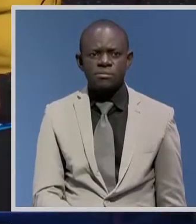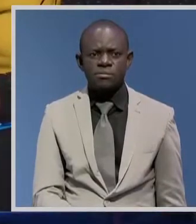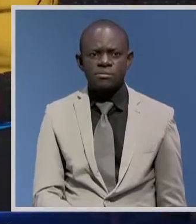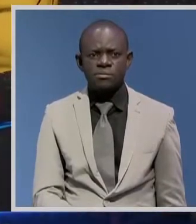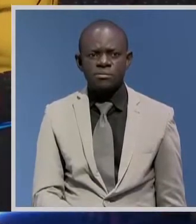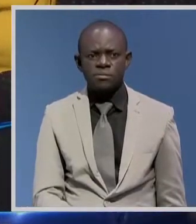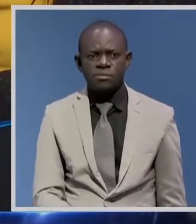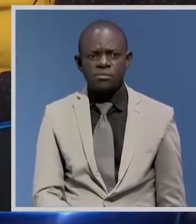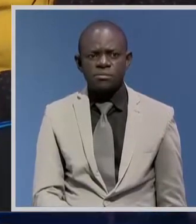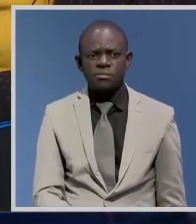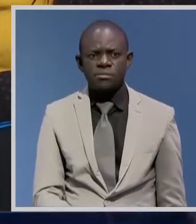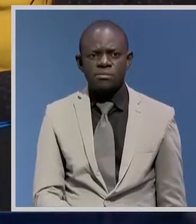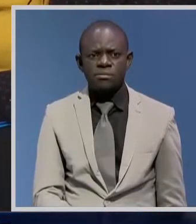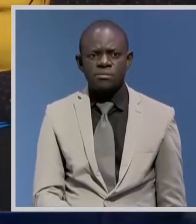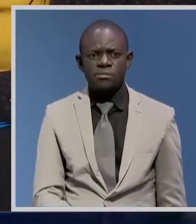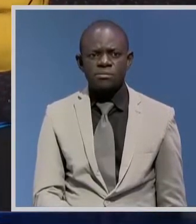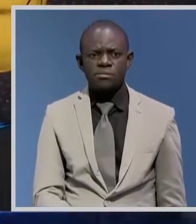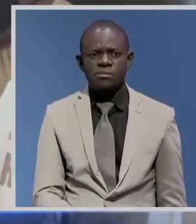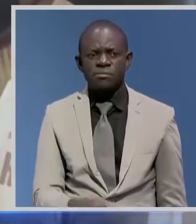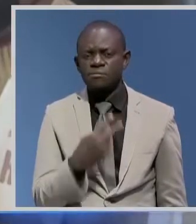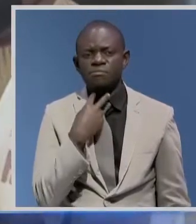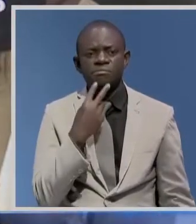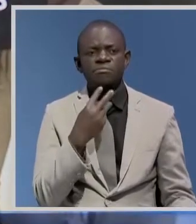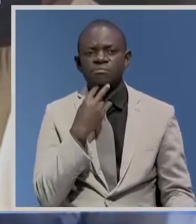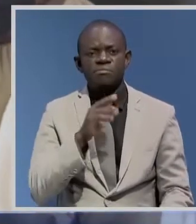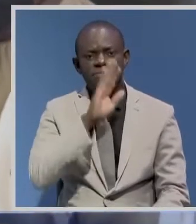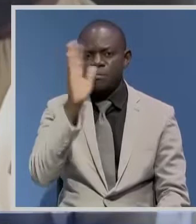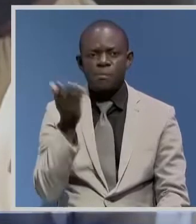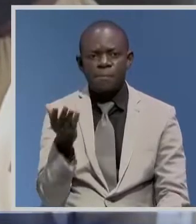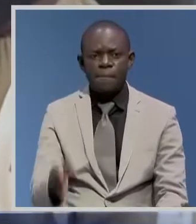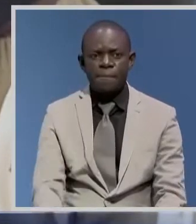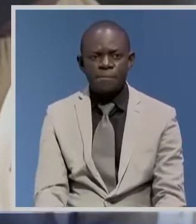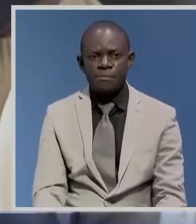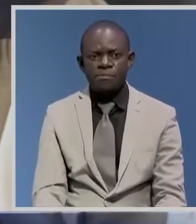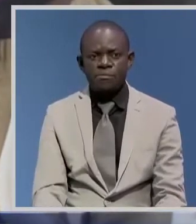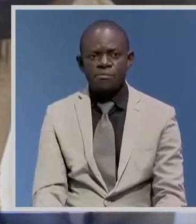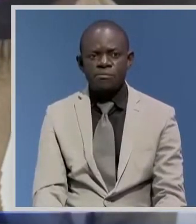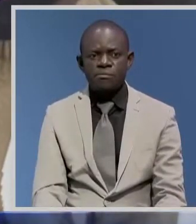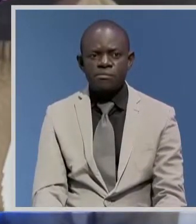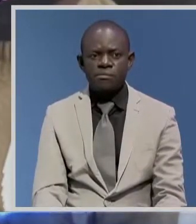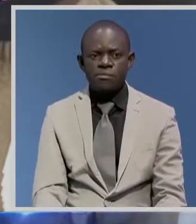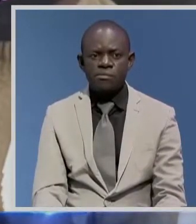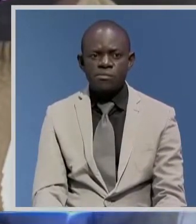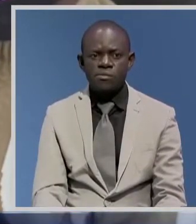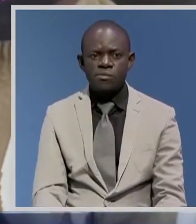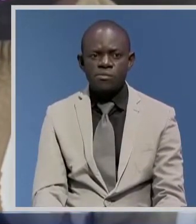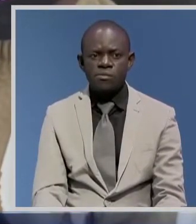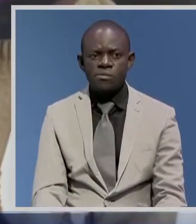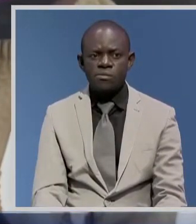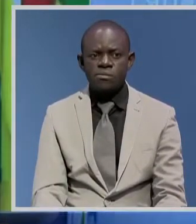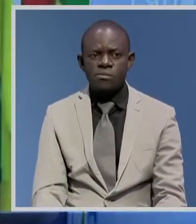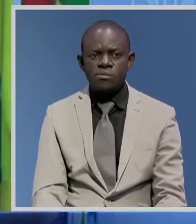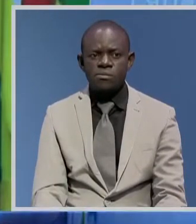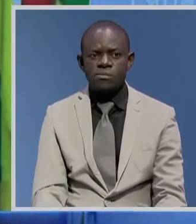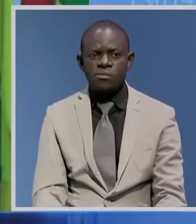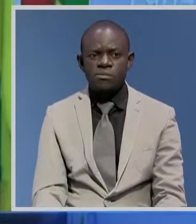rise. I wish to commend the region for adopting rigorous but necessary measures in response